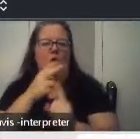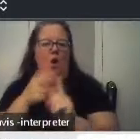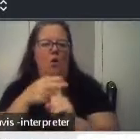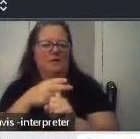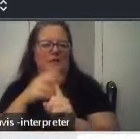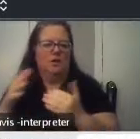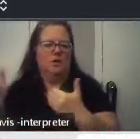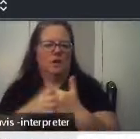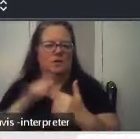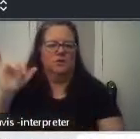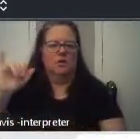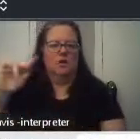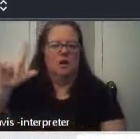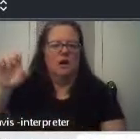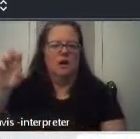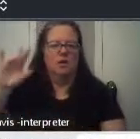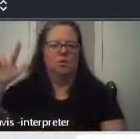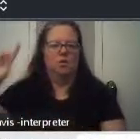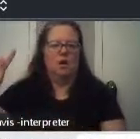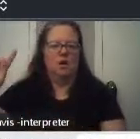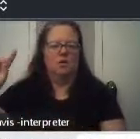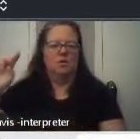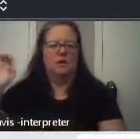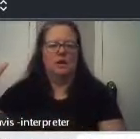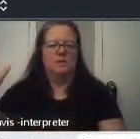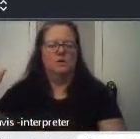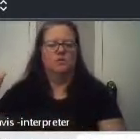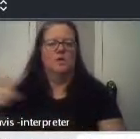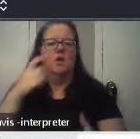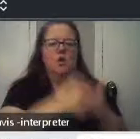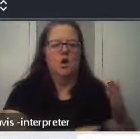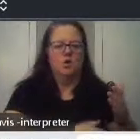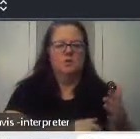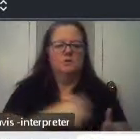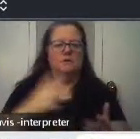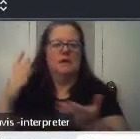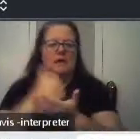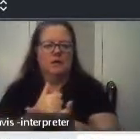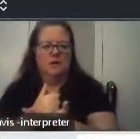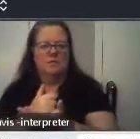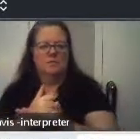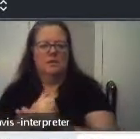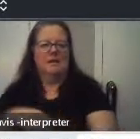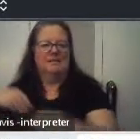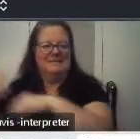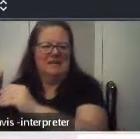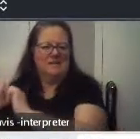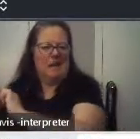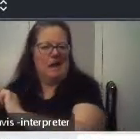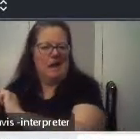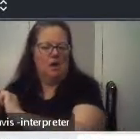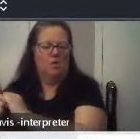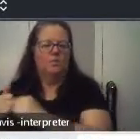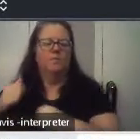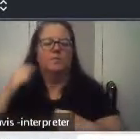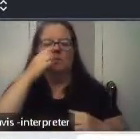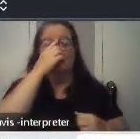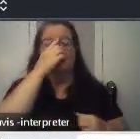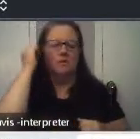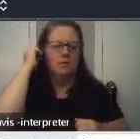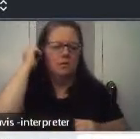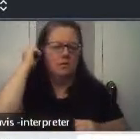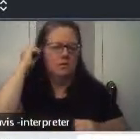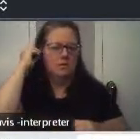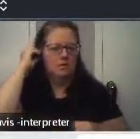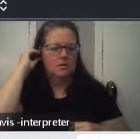There are 3 ways to value property: the cost, income, and sales approach. The appraisal that everybody keeps referencing, the piece of that is the sales